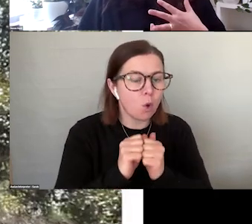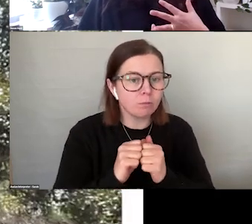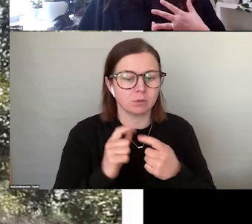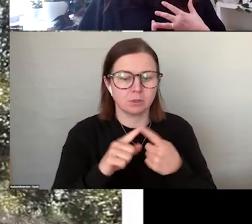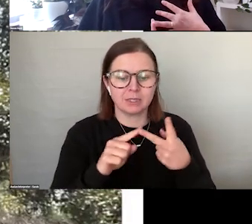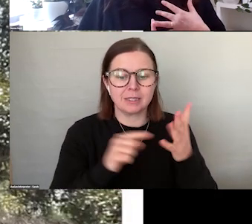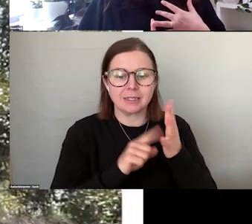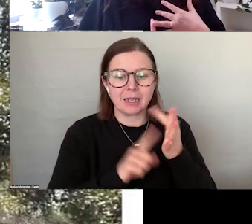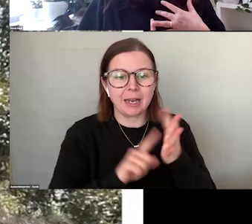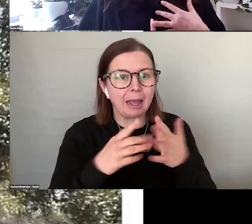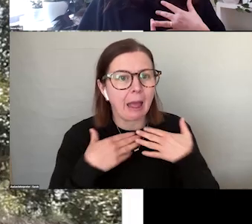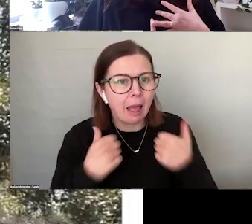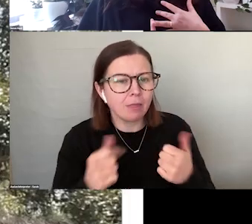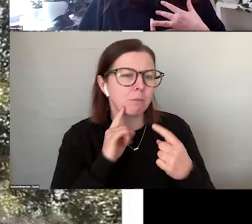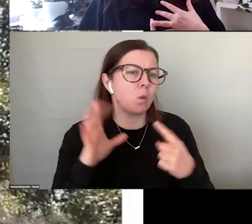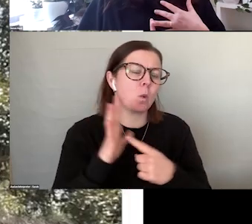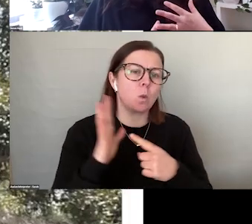available, having,